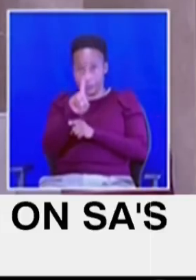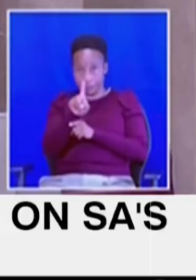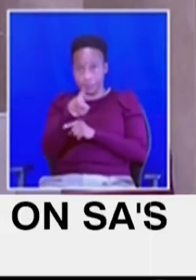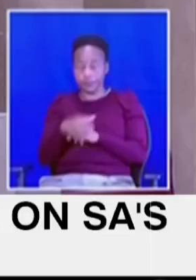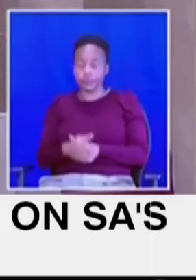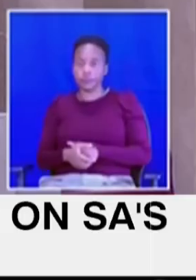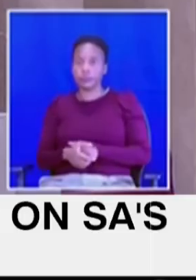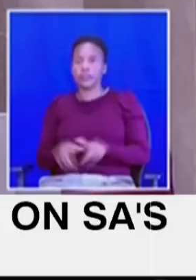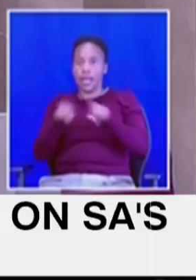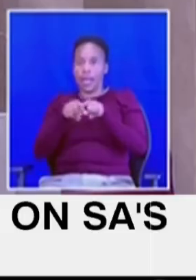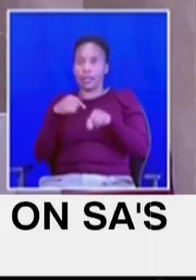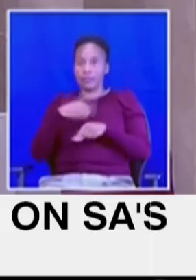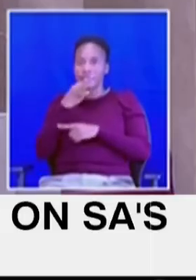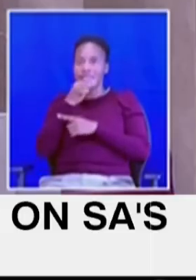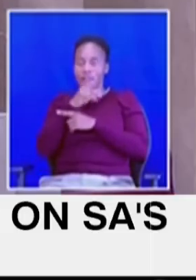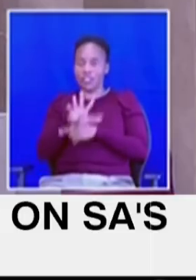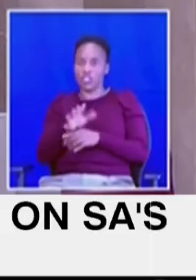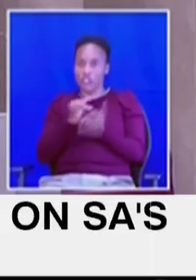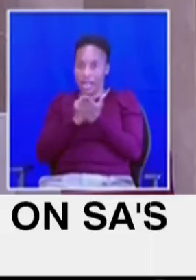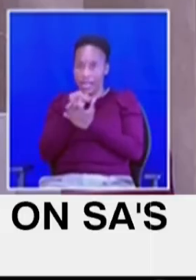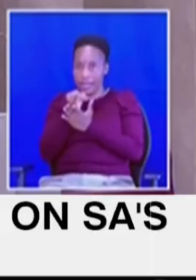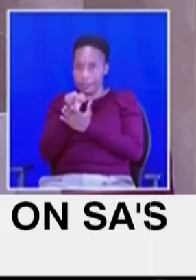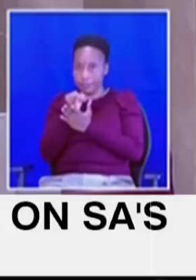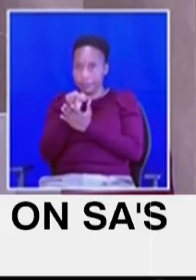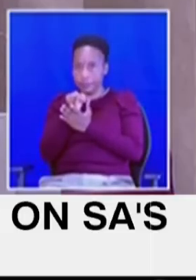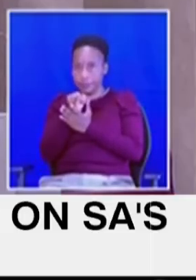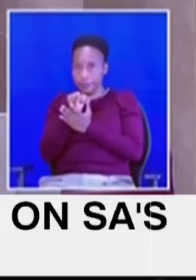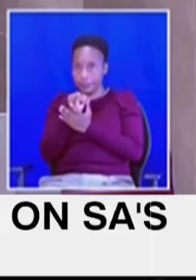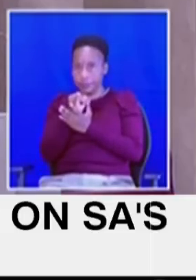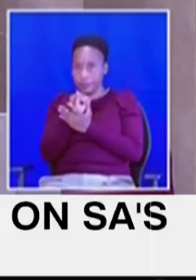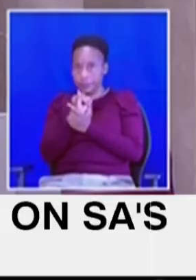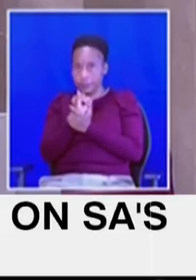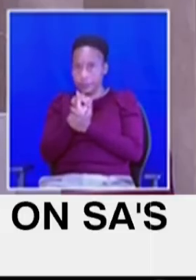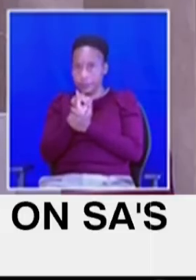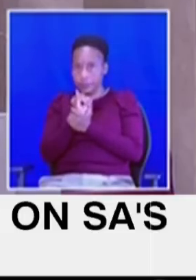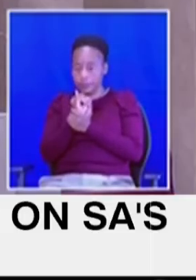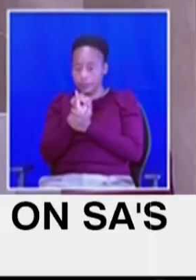As I said earlier, we want